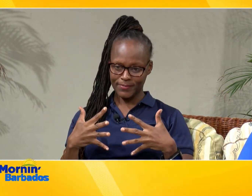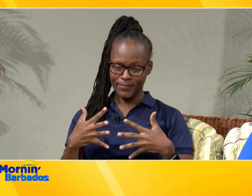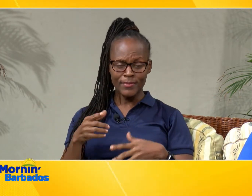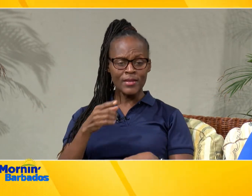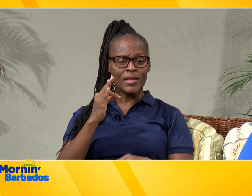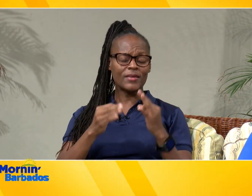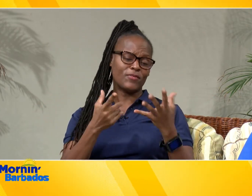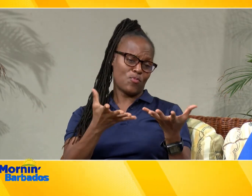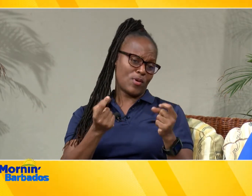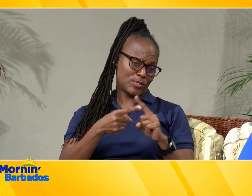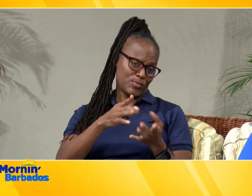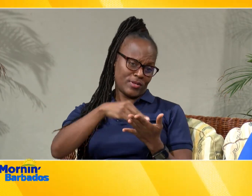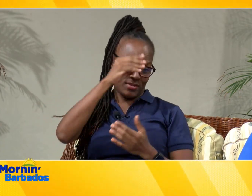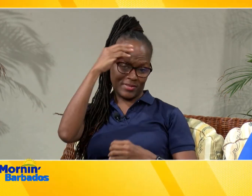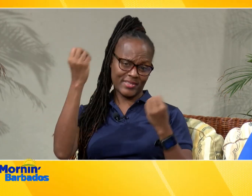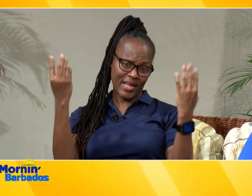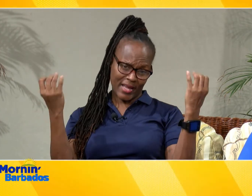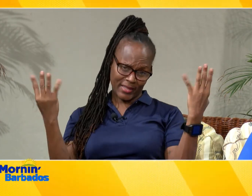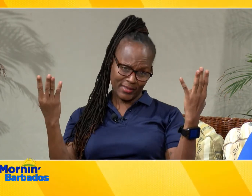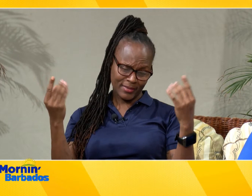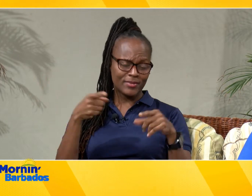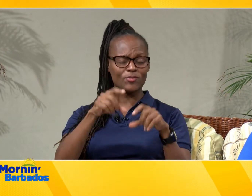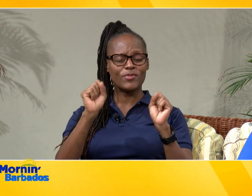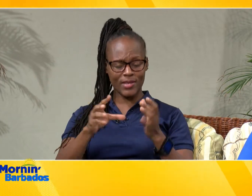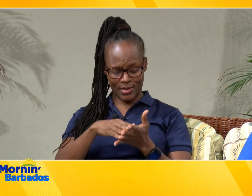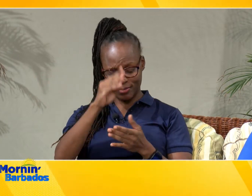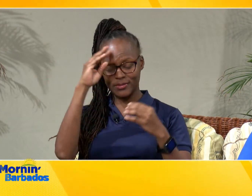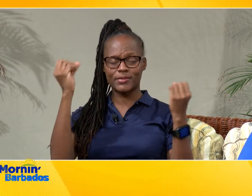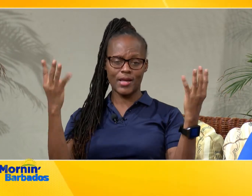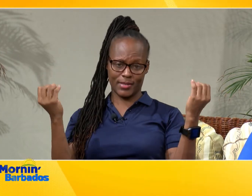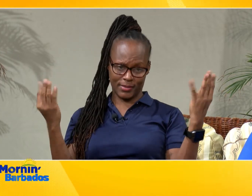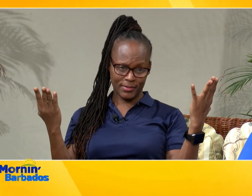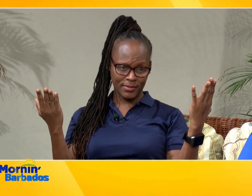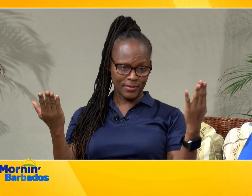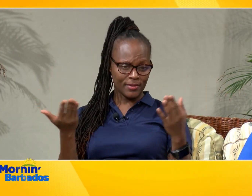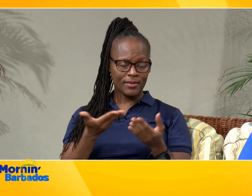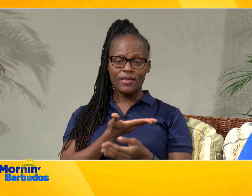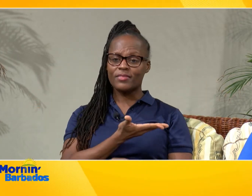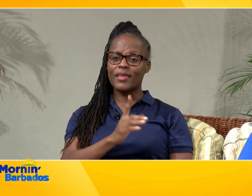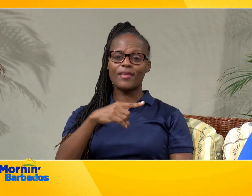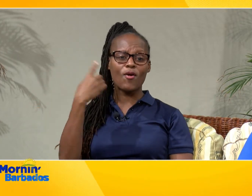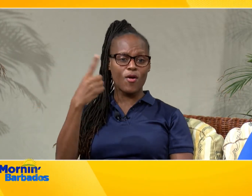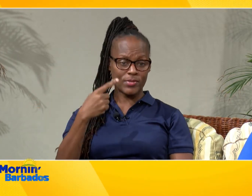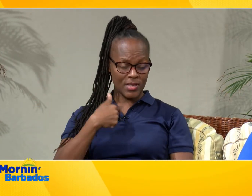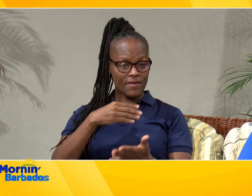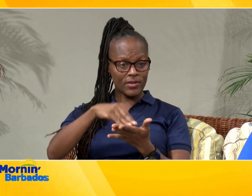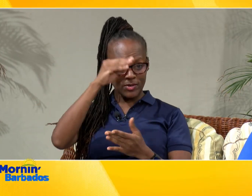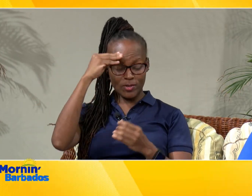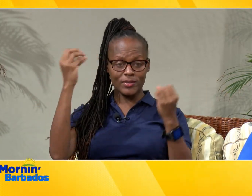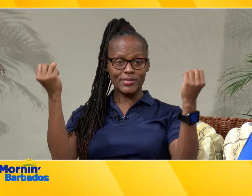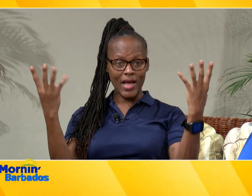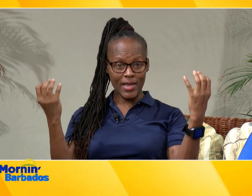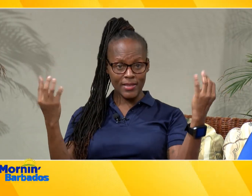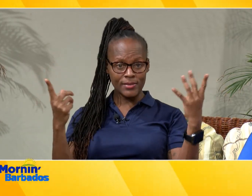There's nothing to be afraid of. If you want to learn sign language, you can learn sign.